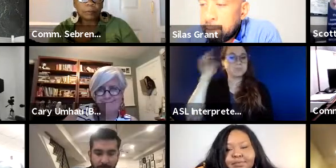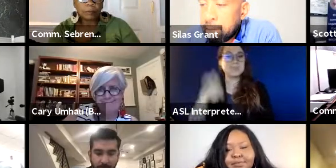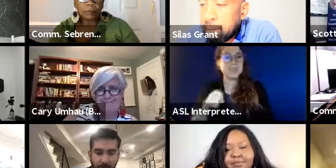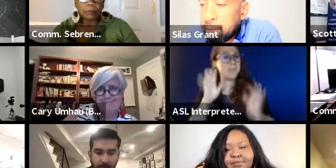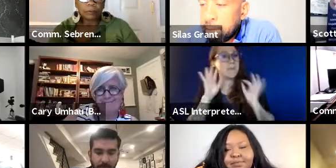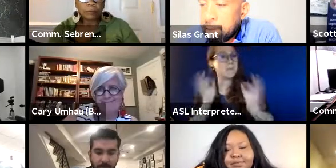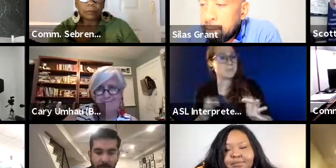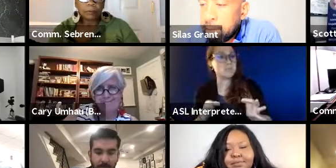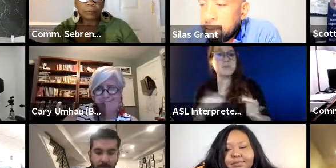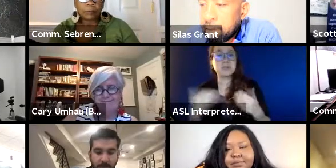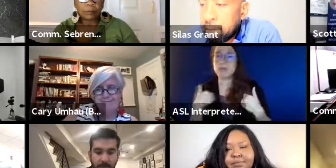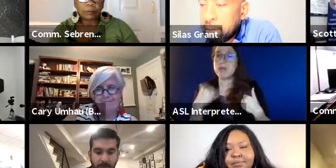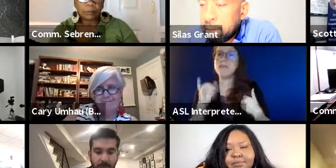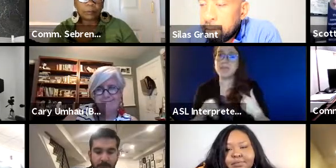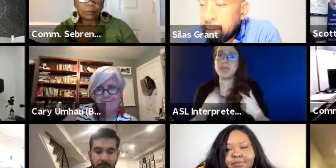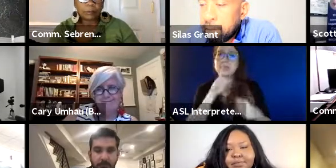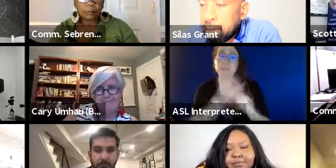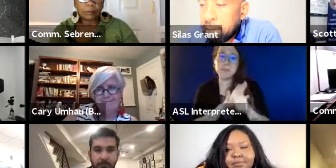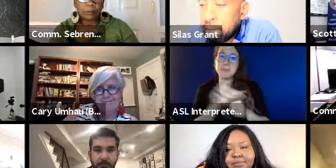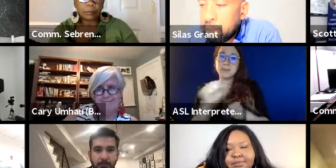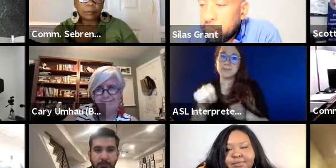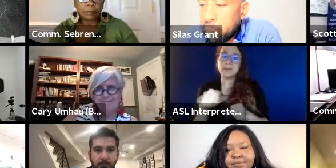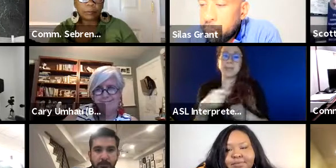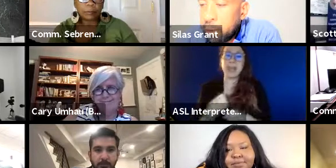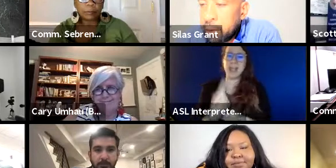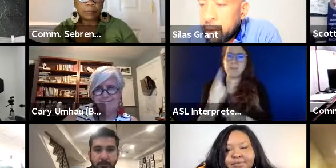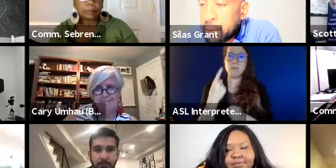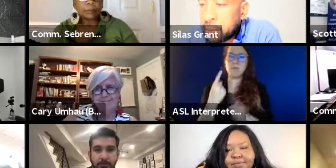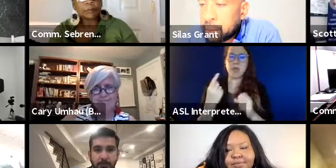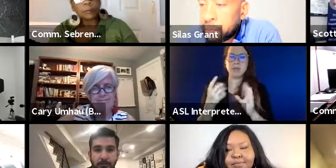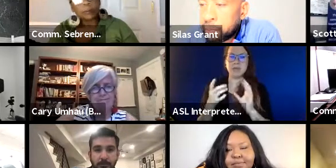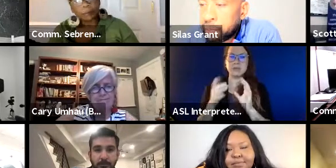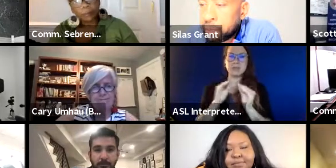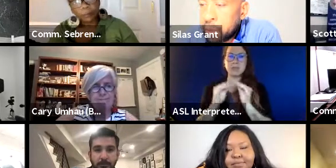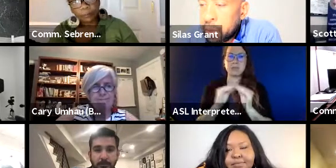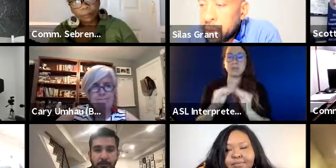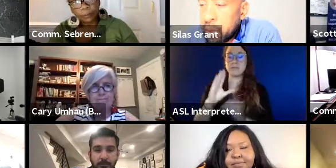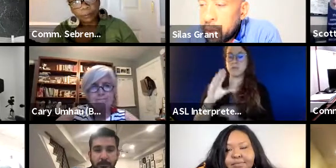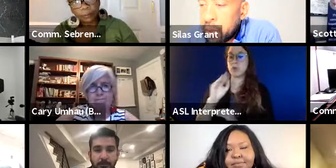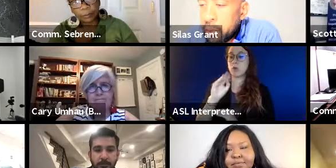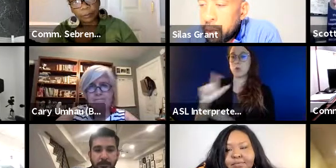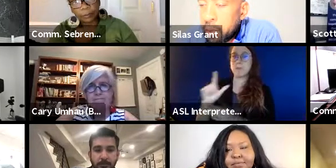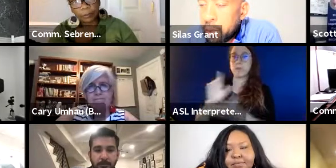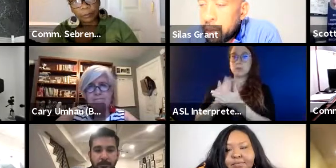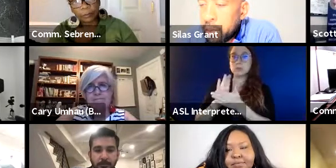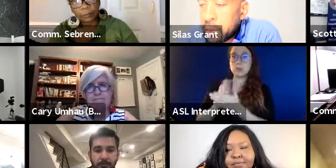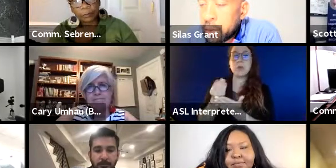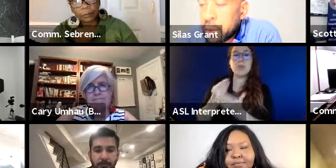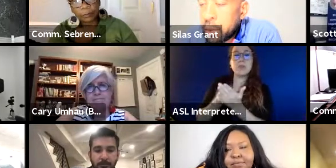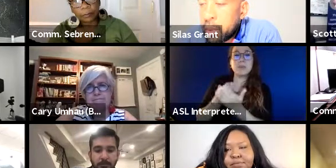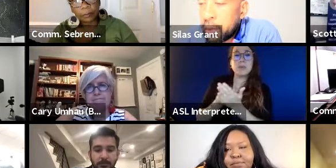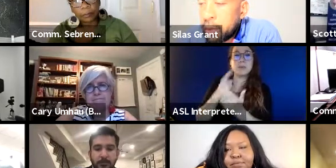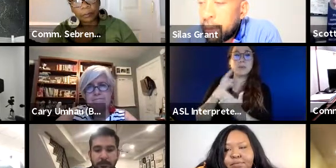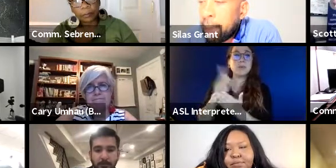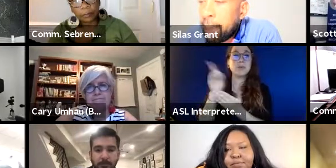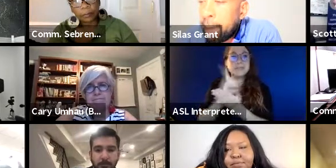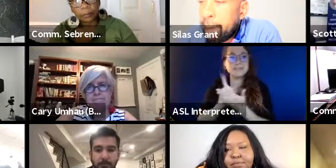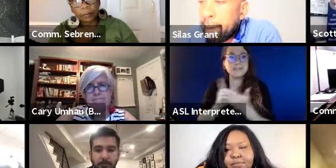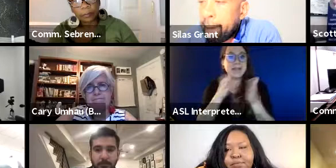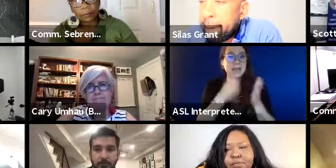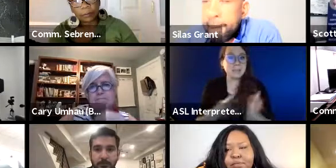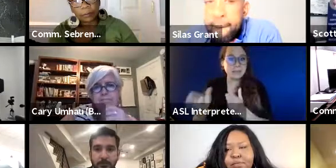I do have one correction. I apologize. I gave some inaccurate information. For Cromell School, the funding for the design and planning